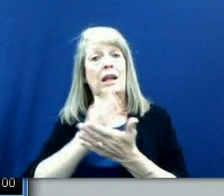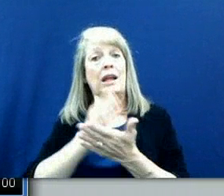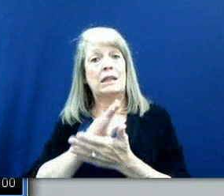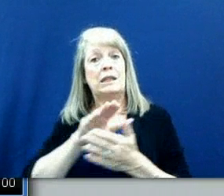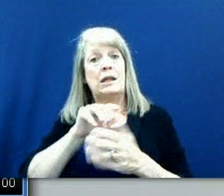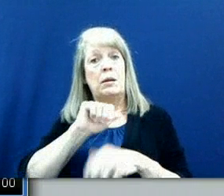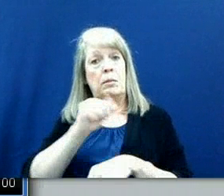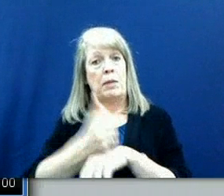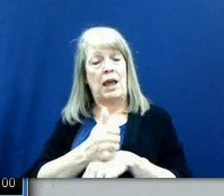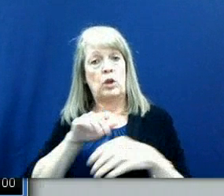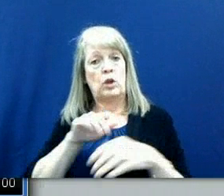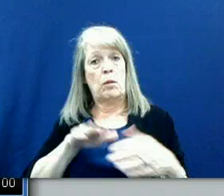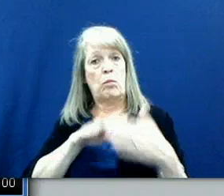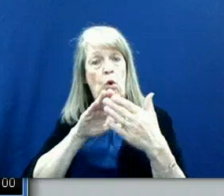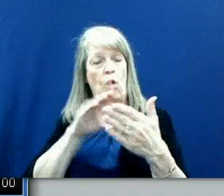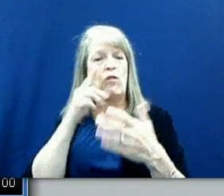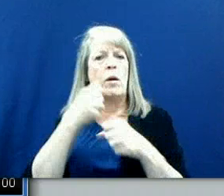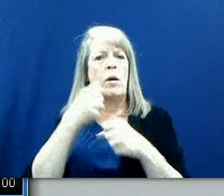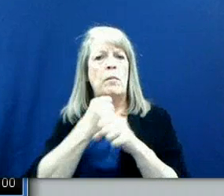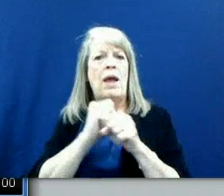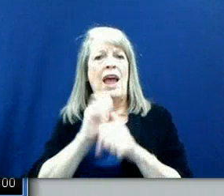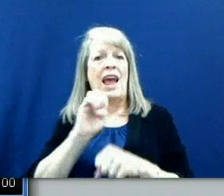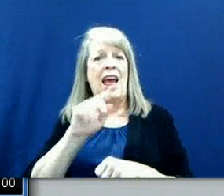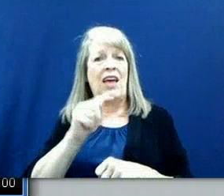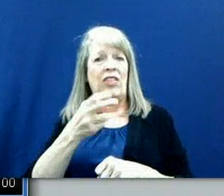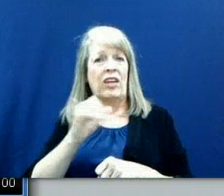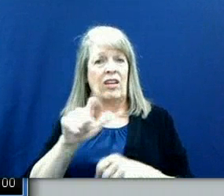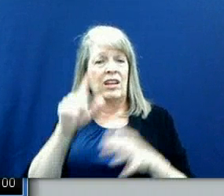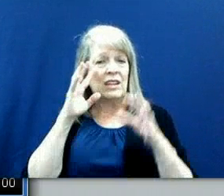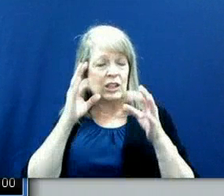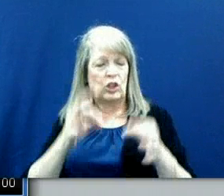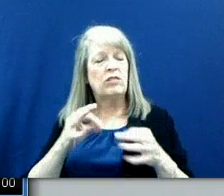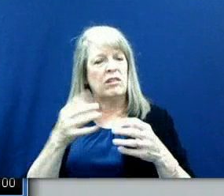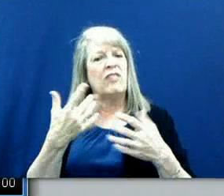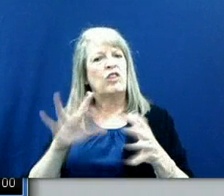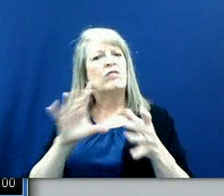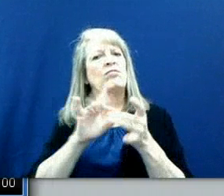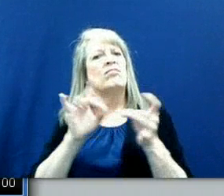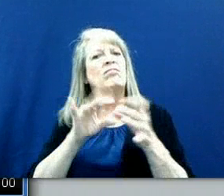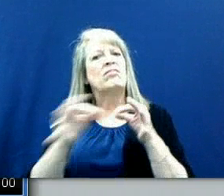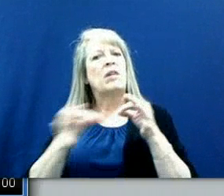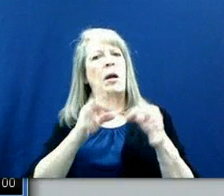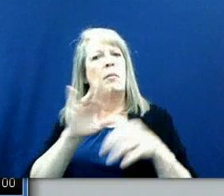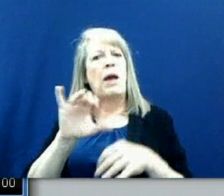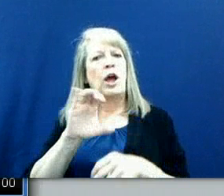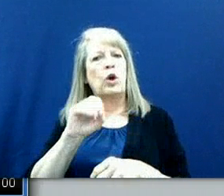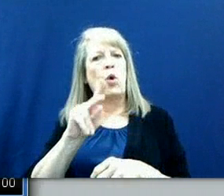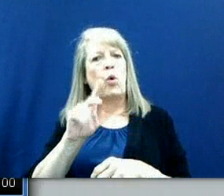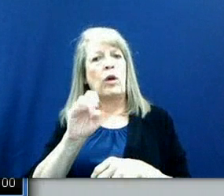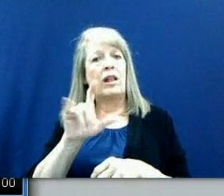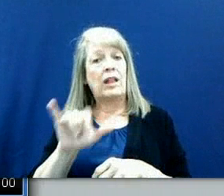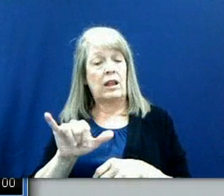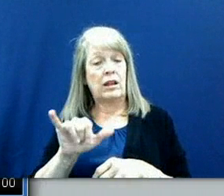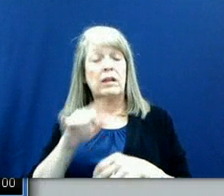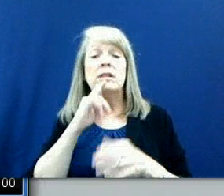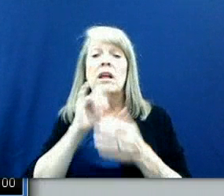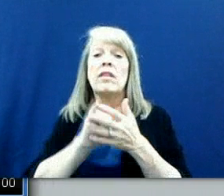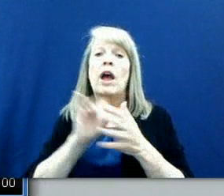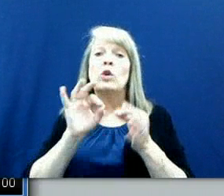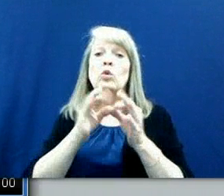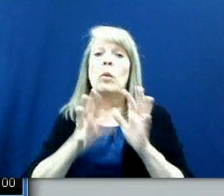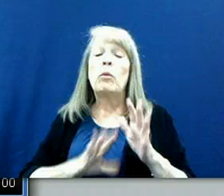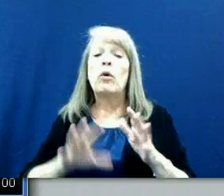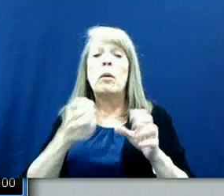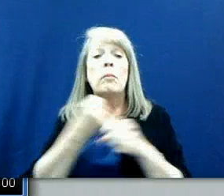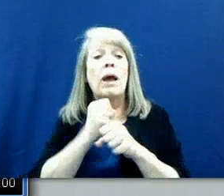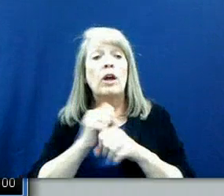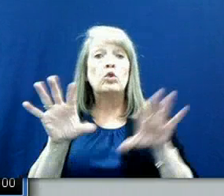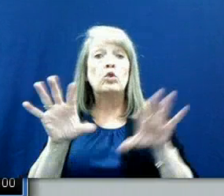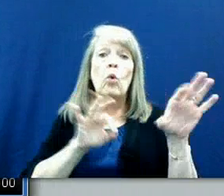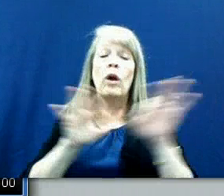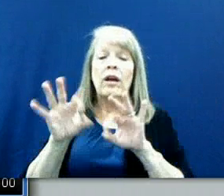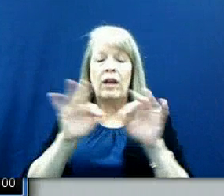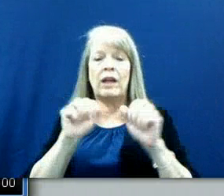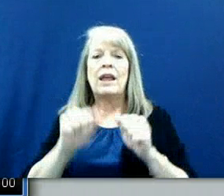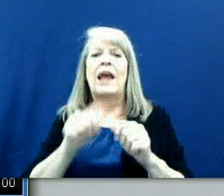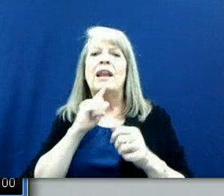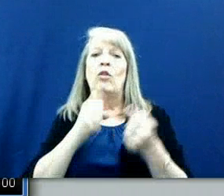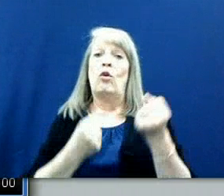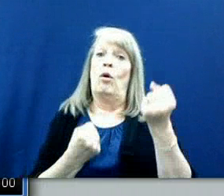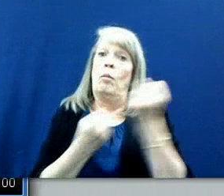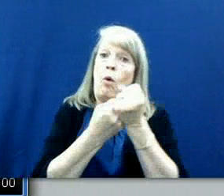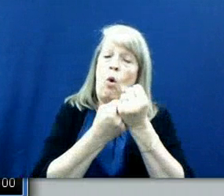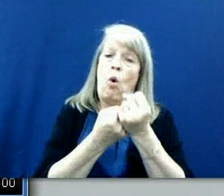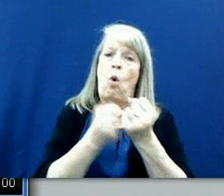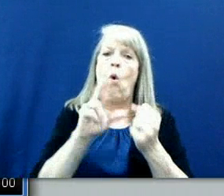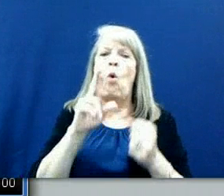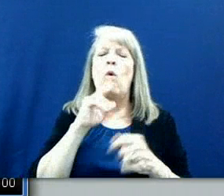decision-making has been discussed by Coakley, who states that the choices made by interpreters can uphold or deny the dignity of